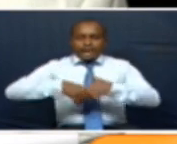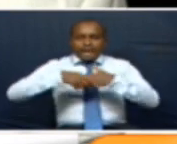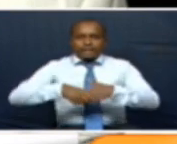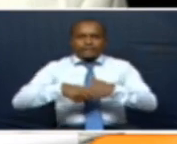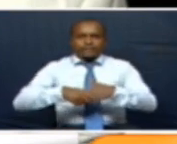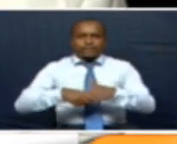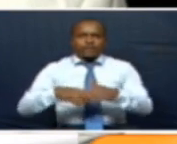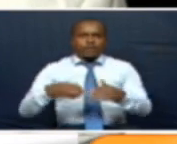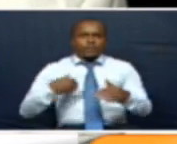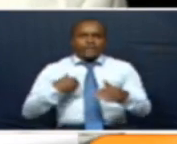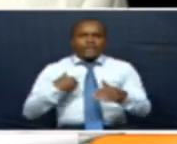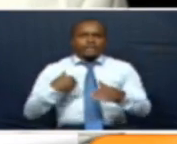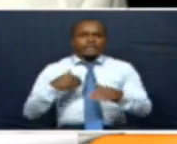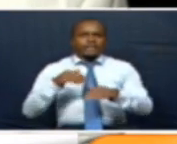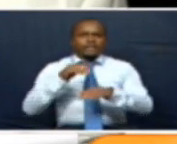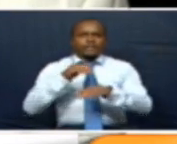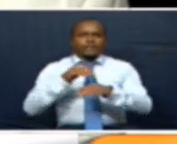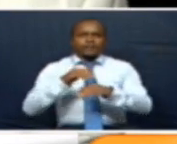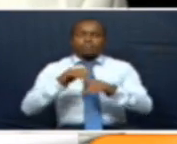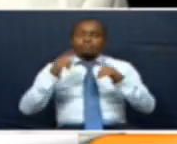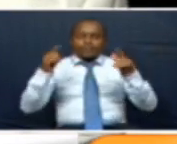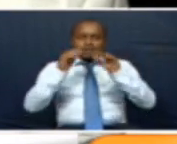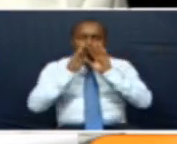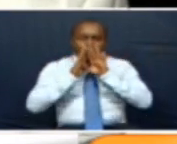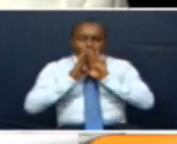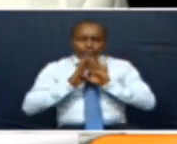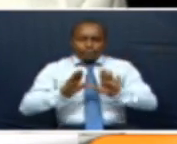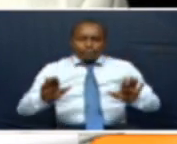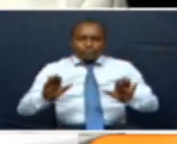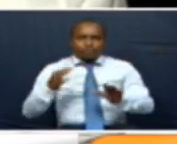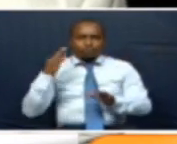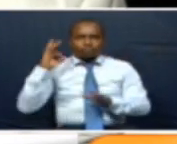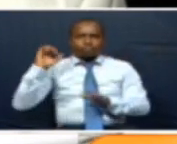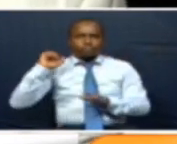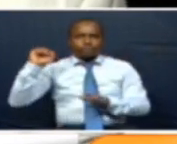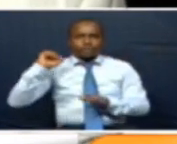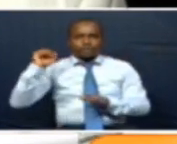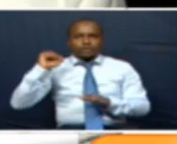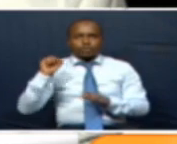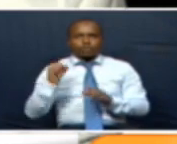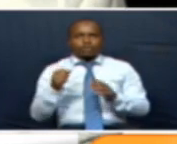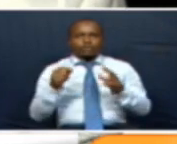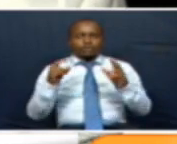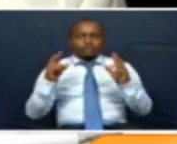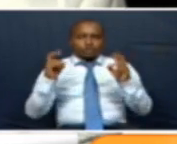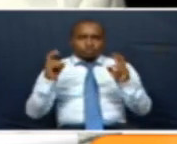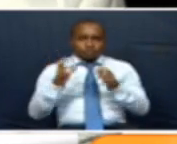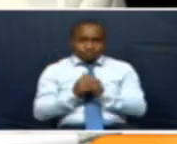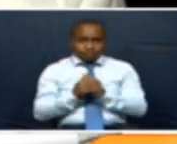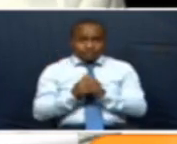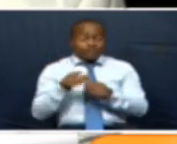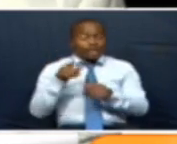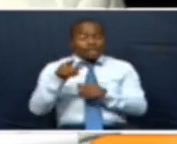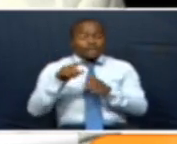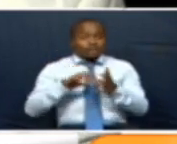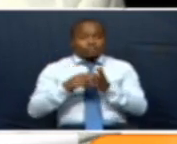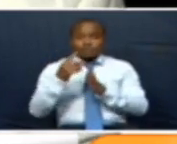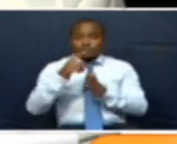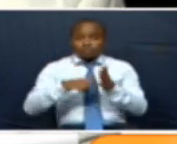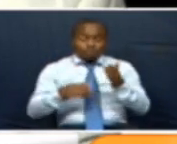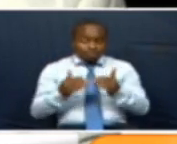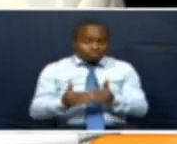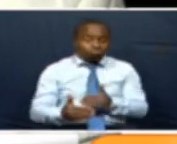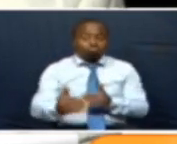a tremendous cooling of political temperature. But what that means in going